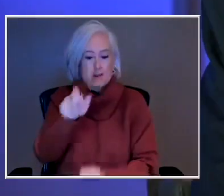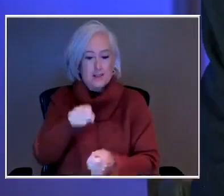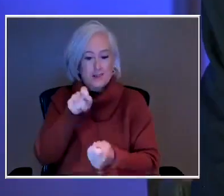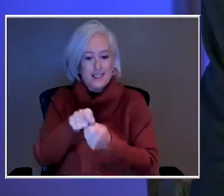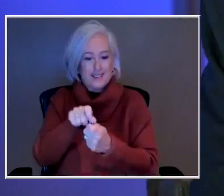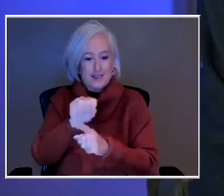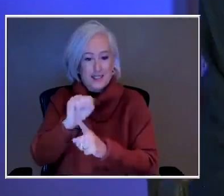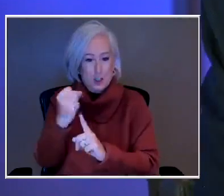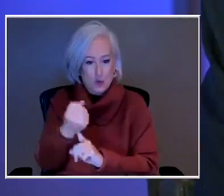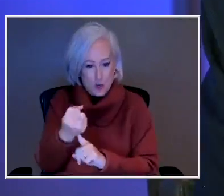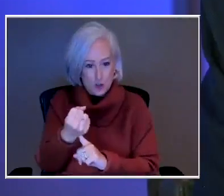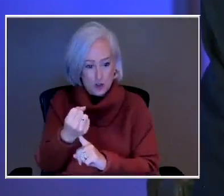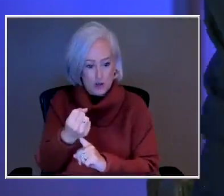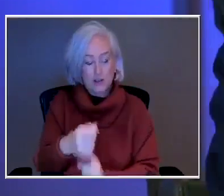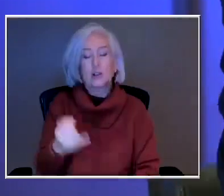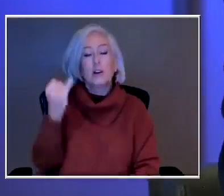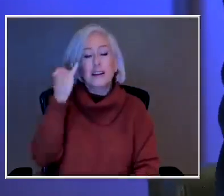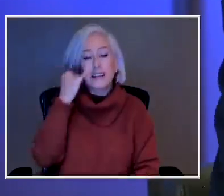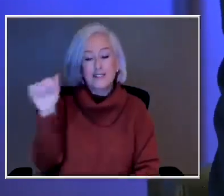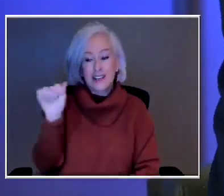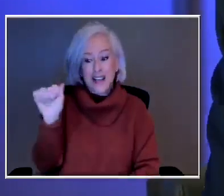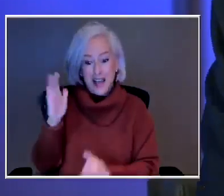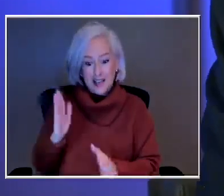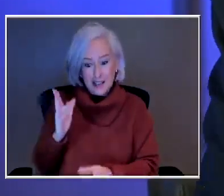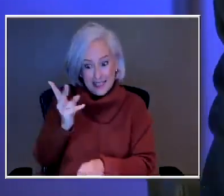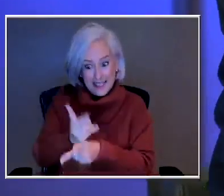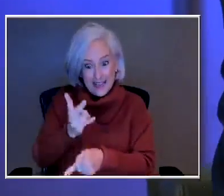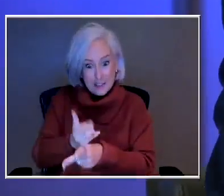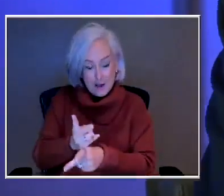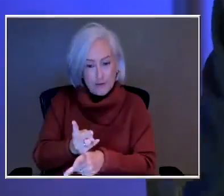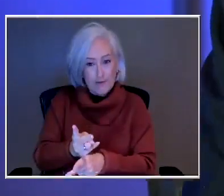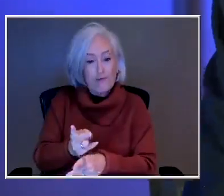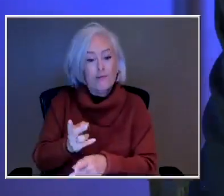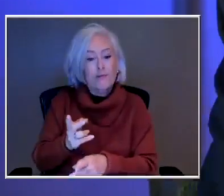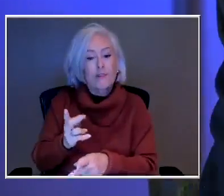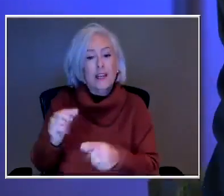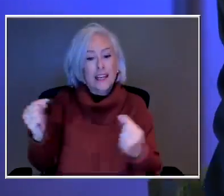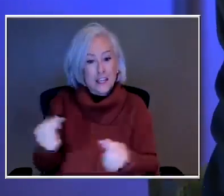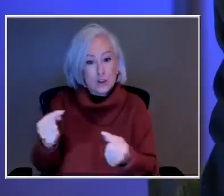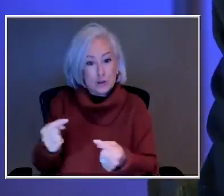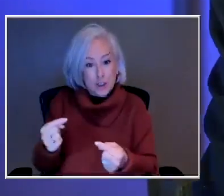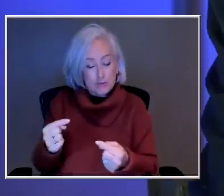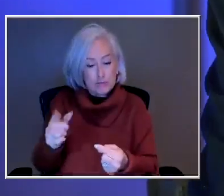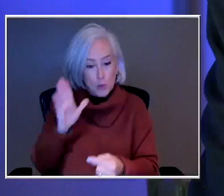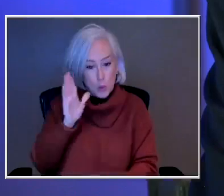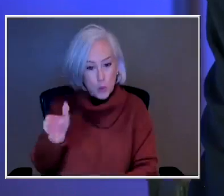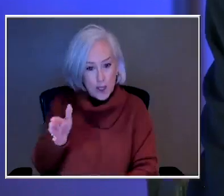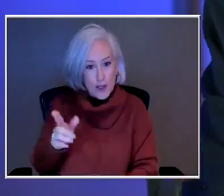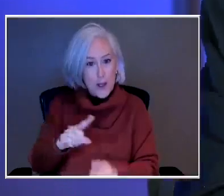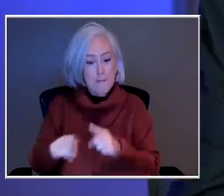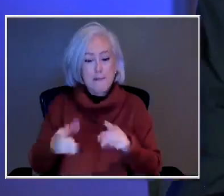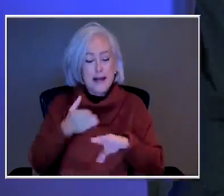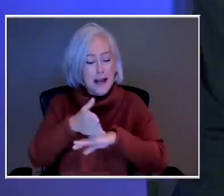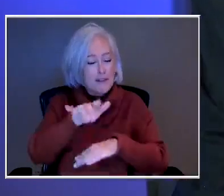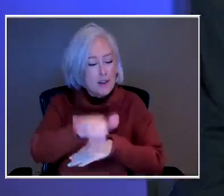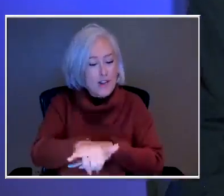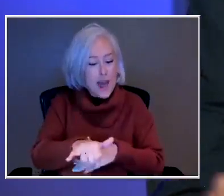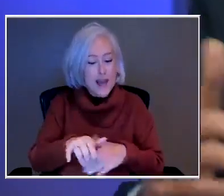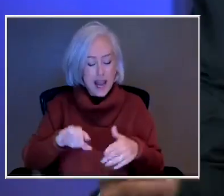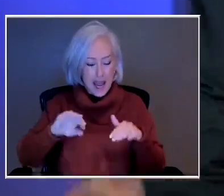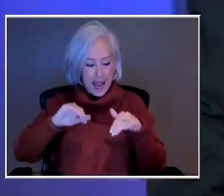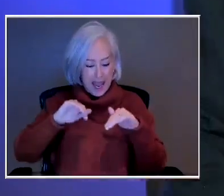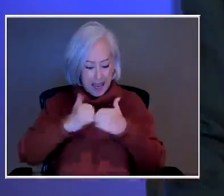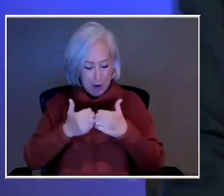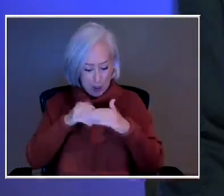an athlete gets injured, we're going to take care of that. But before and after that, there's an entire process. How do you get into our system? How do you navigate our system? How do you get out of our